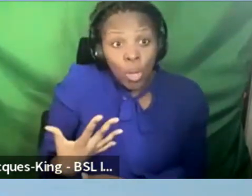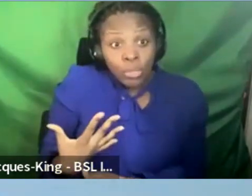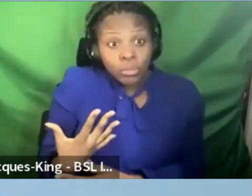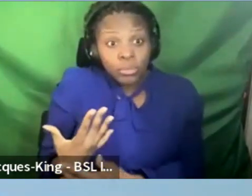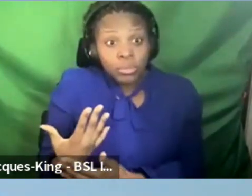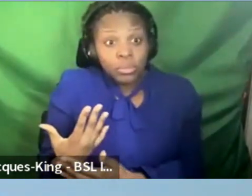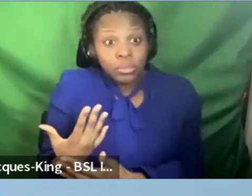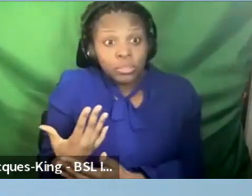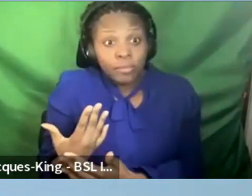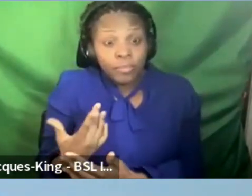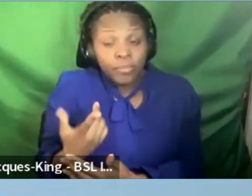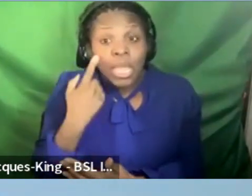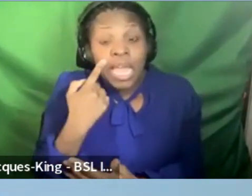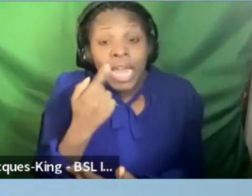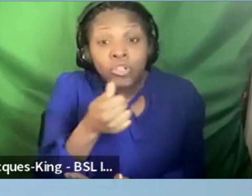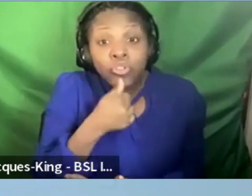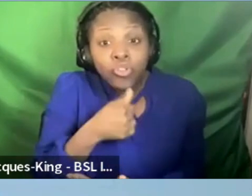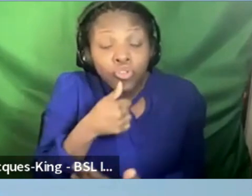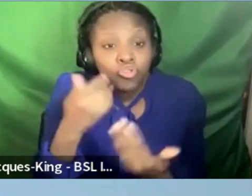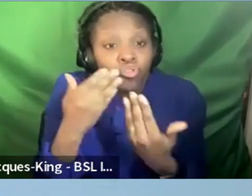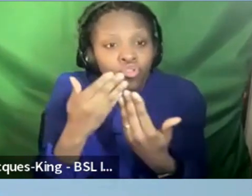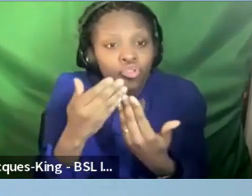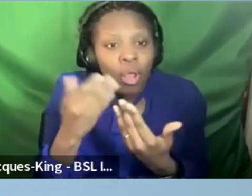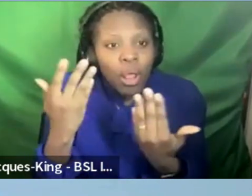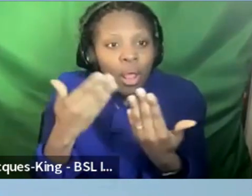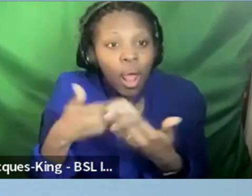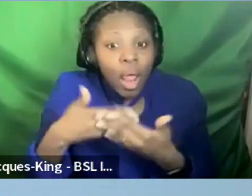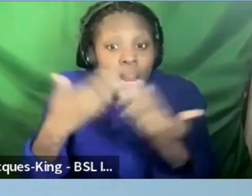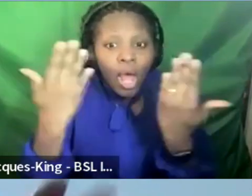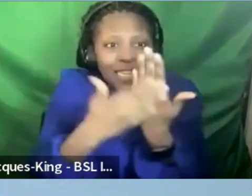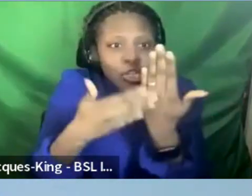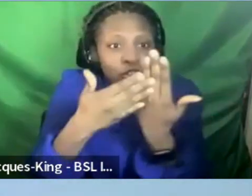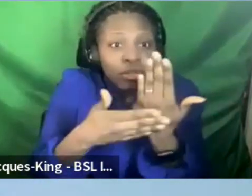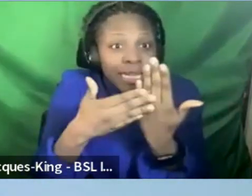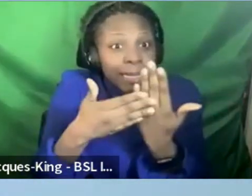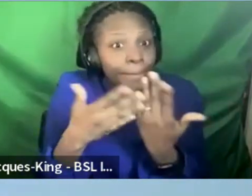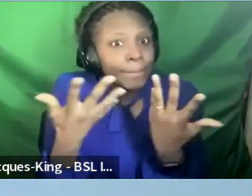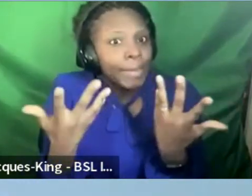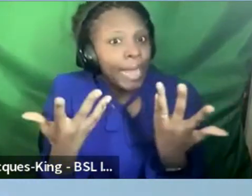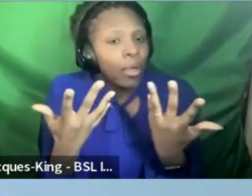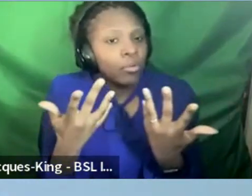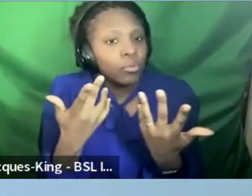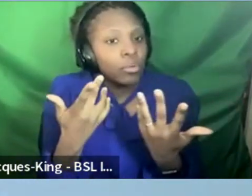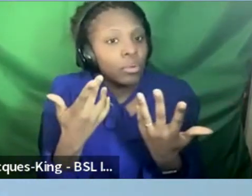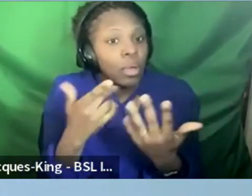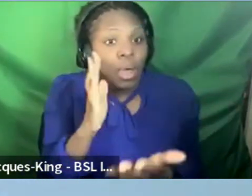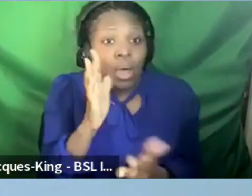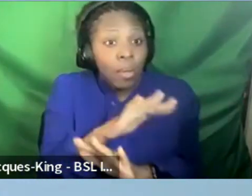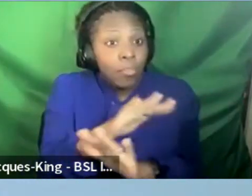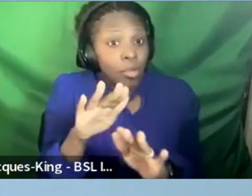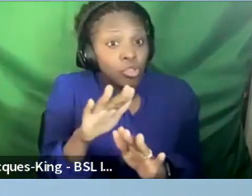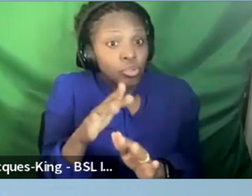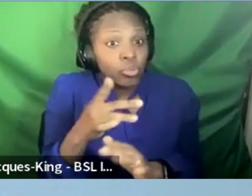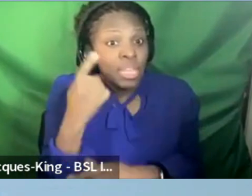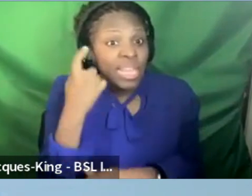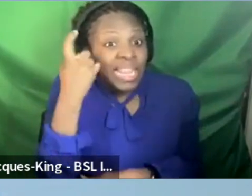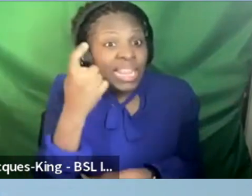There's so many ways you can play it. You can play it as somebody who was dark once and has been using a lot of lightning cream.